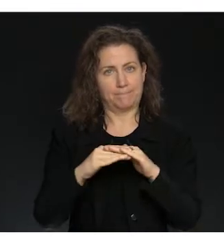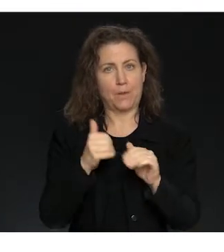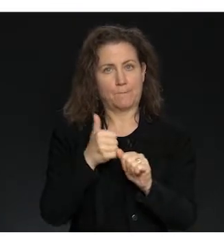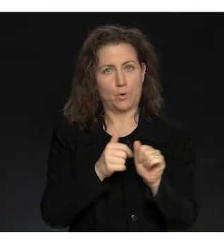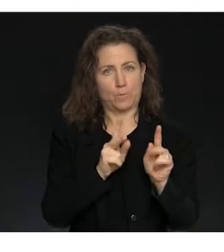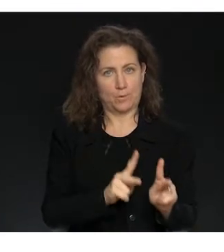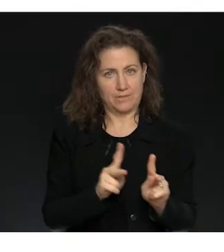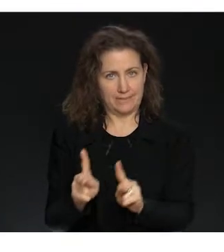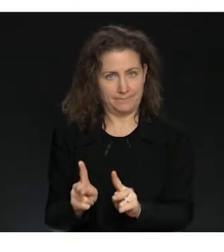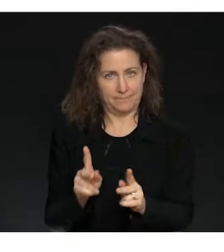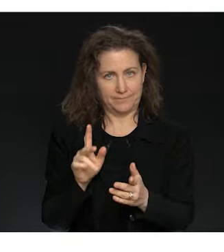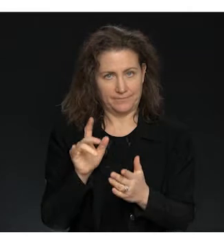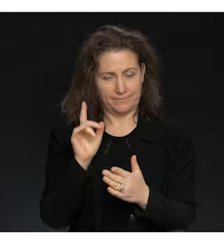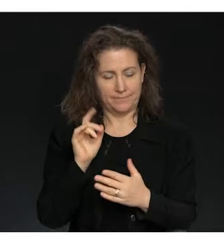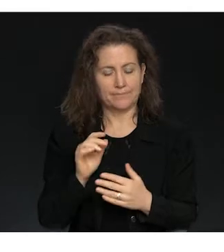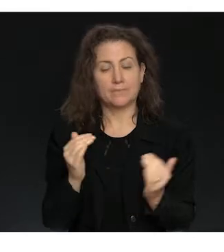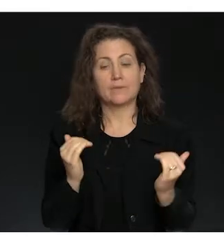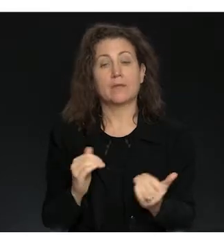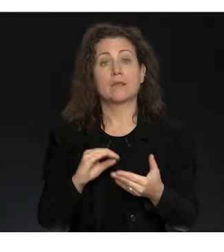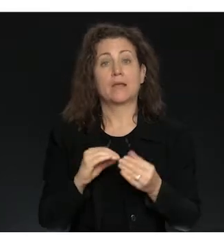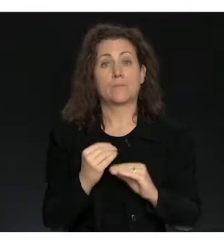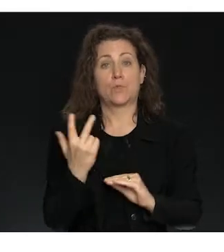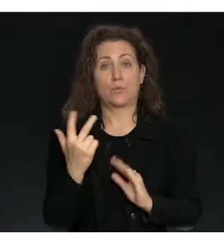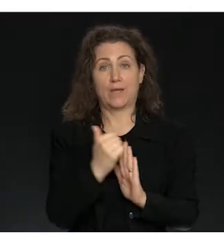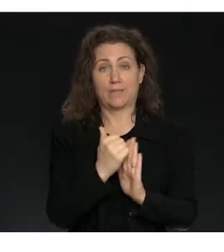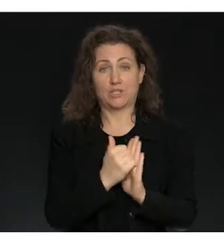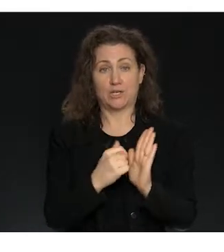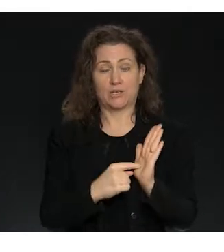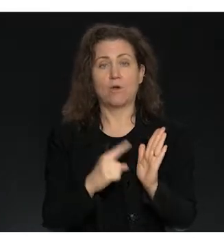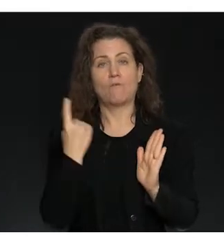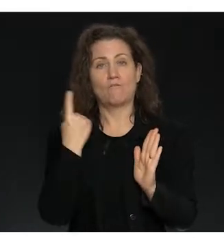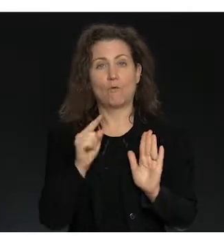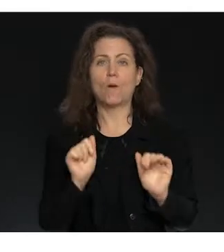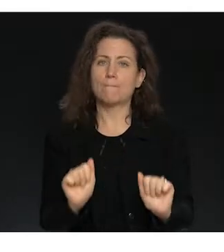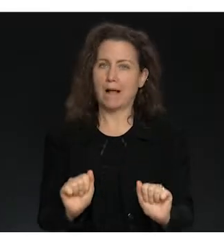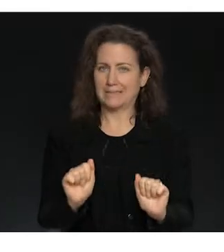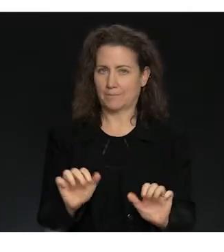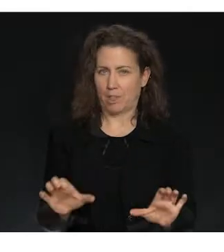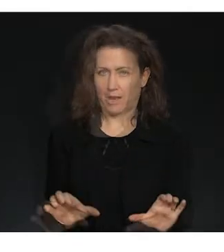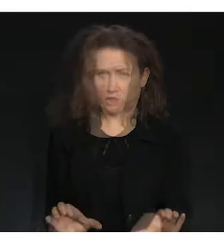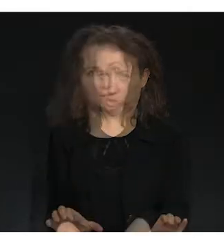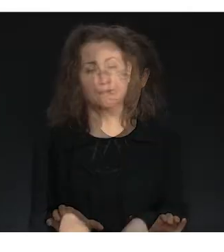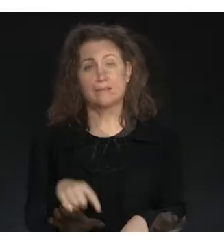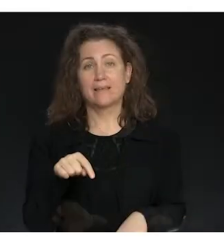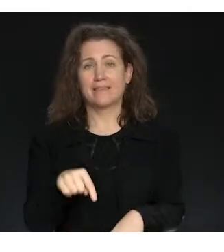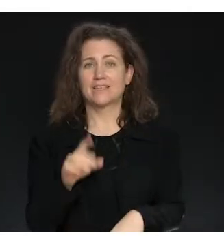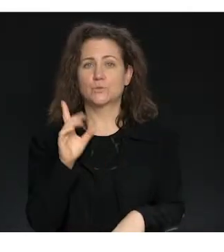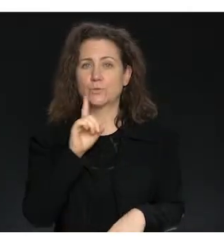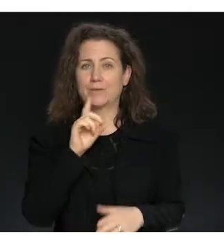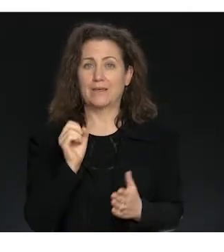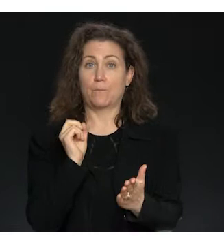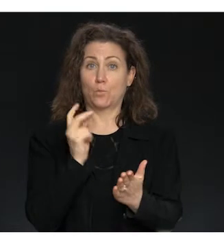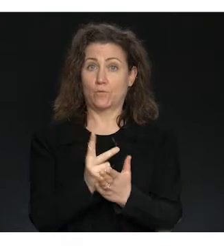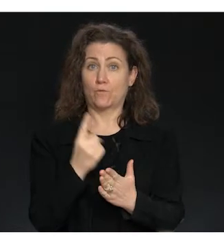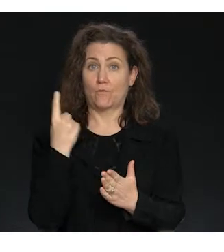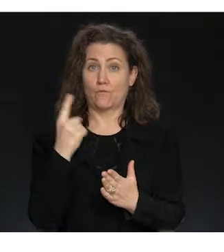number 3 on the agenda is for possible action. This will be the approval of the minutes from the